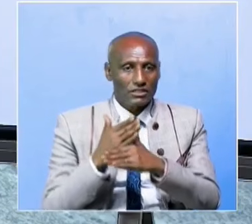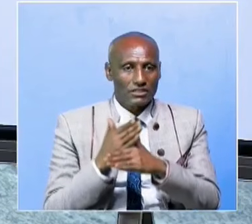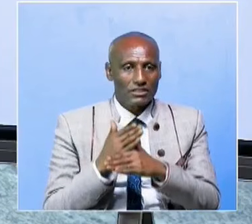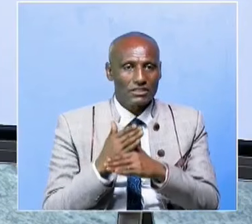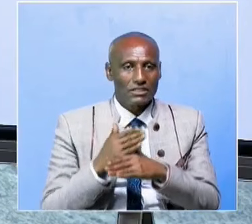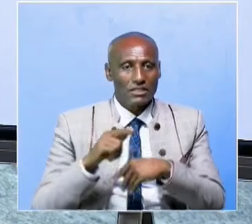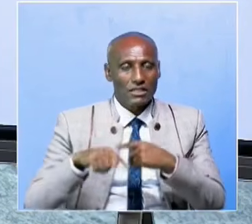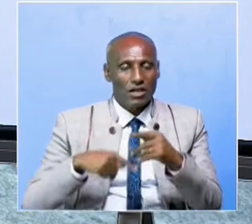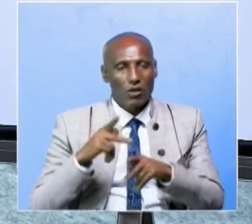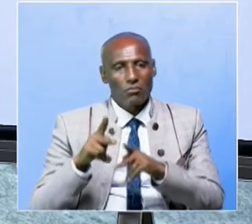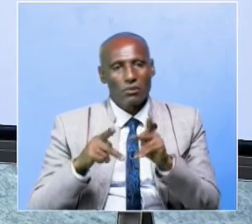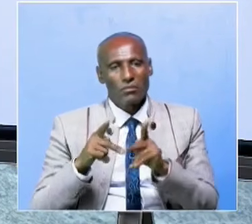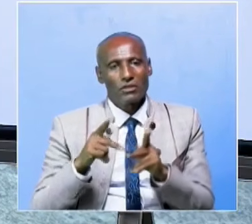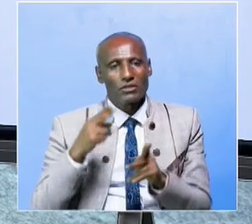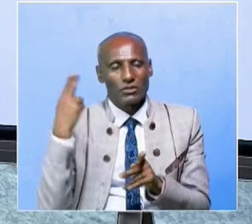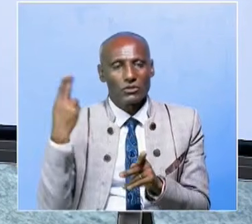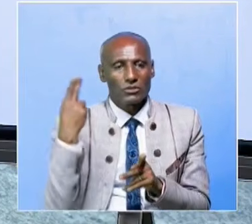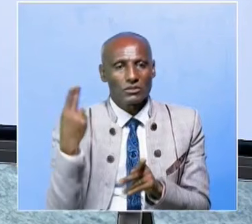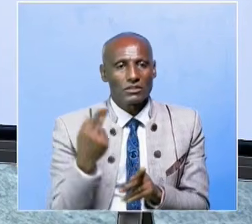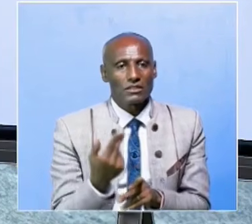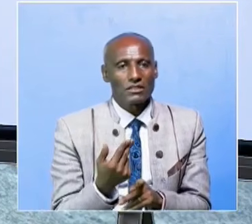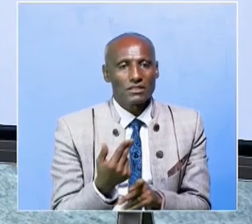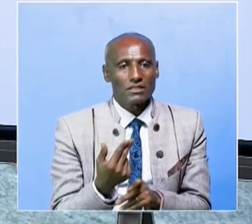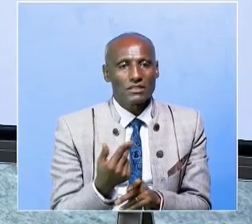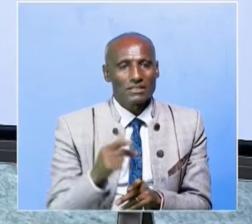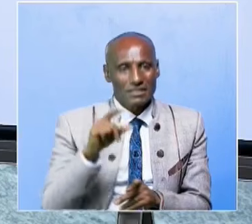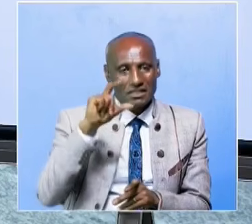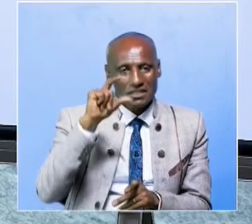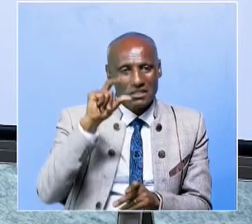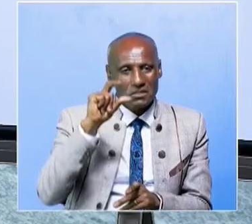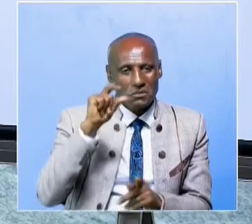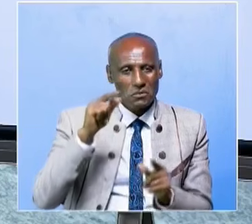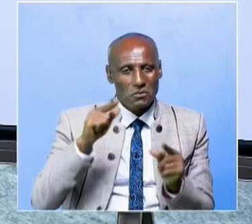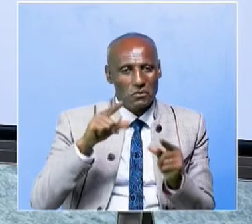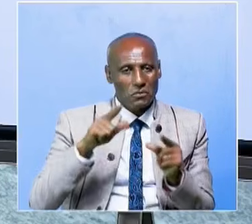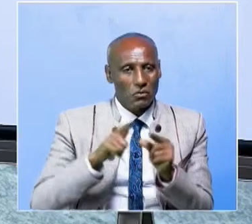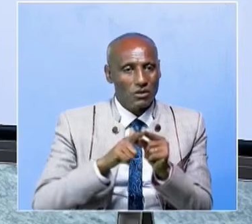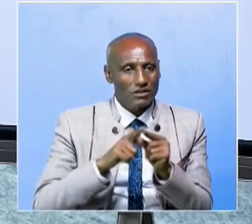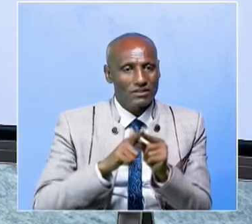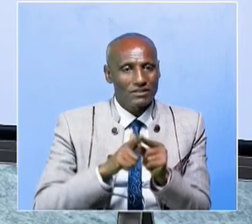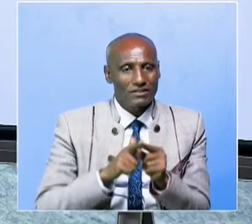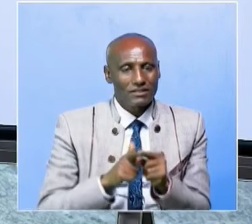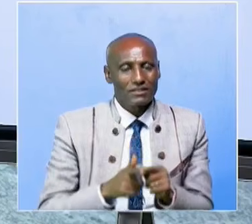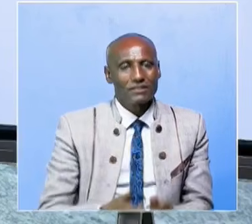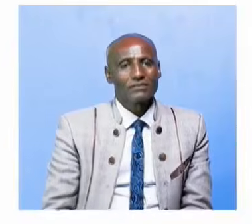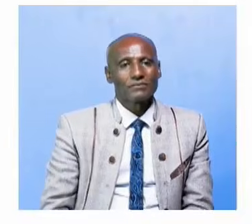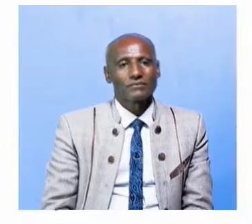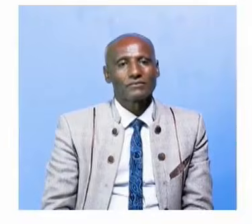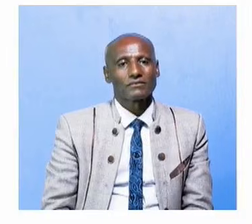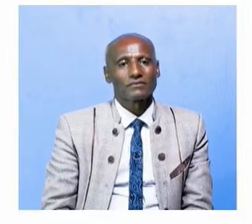in the construction use a certain word. If you remember that, it is what?